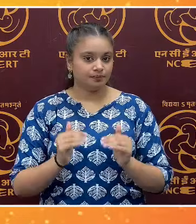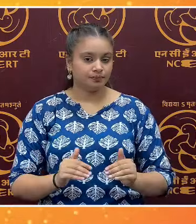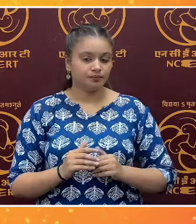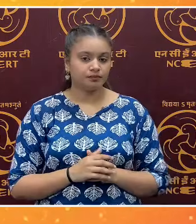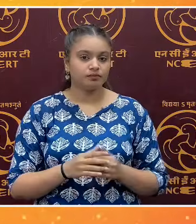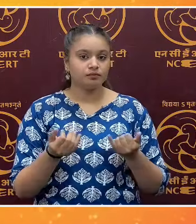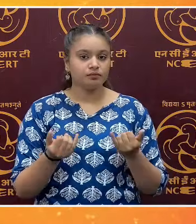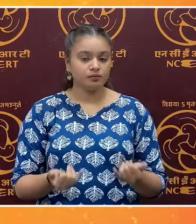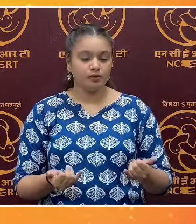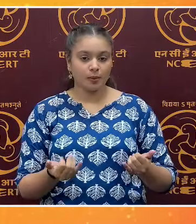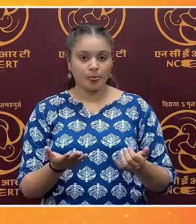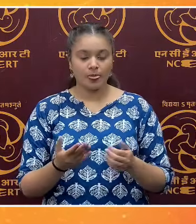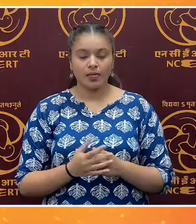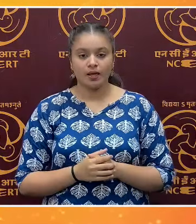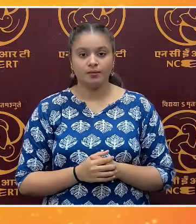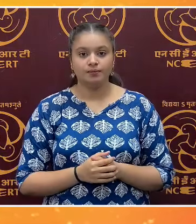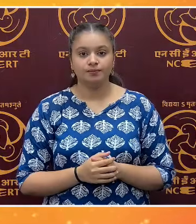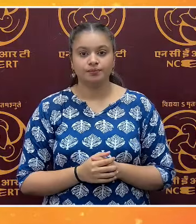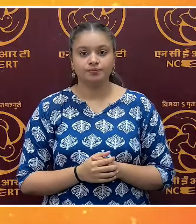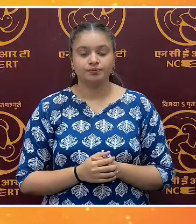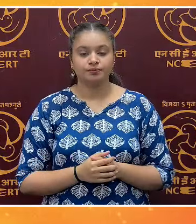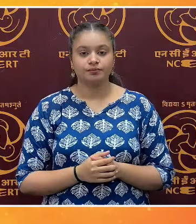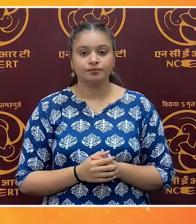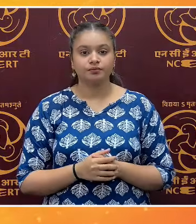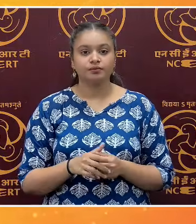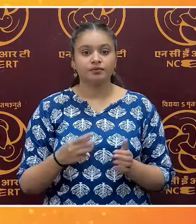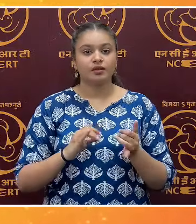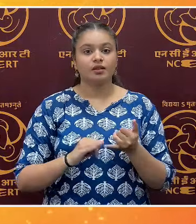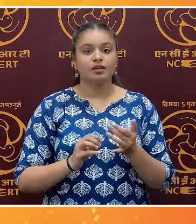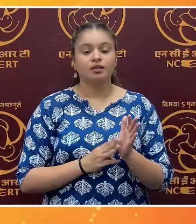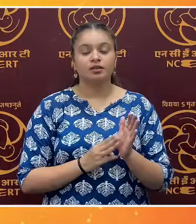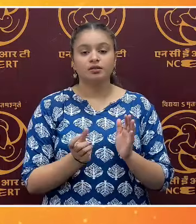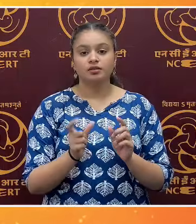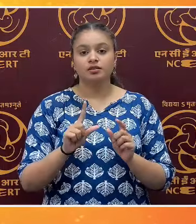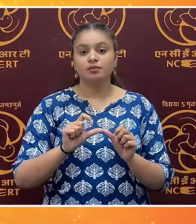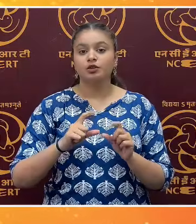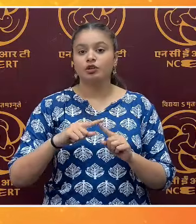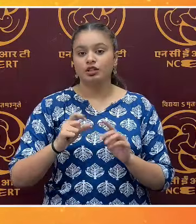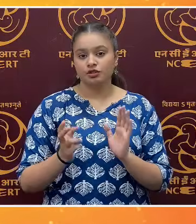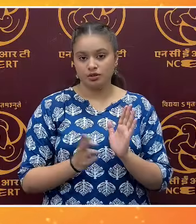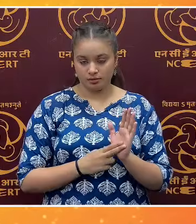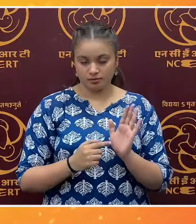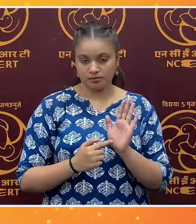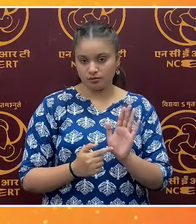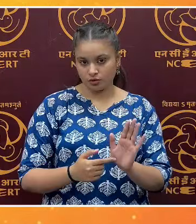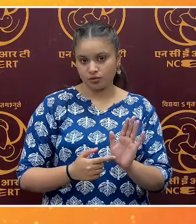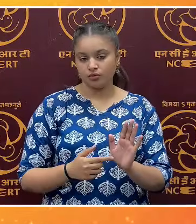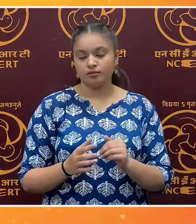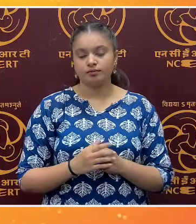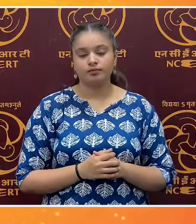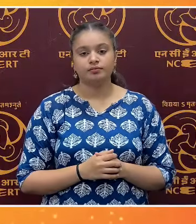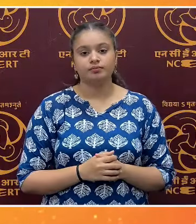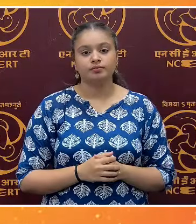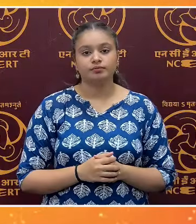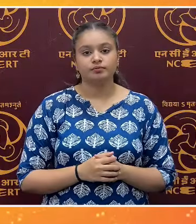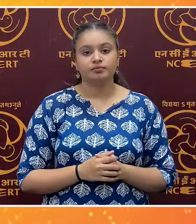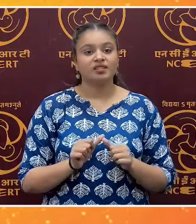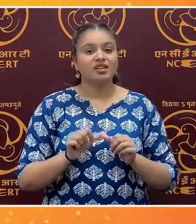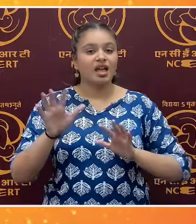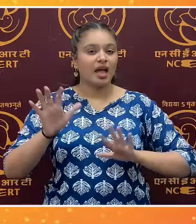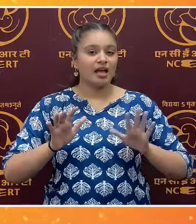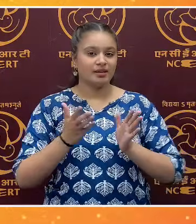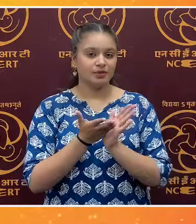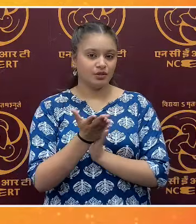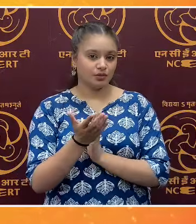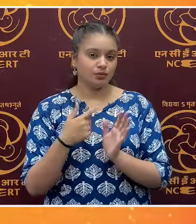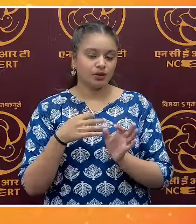think we will move to the simulation part now. So, this is a simulation, let us start it.